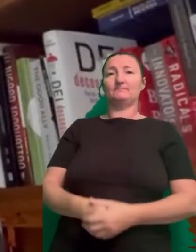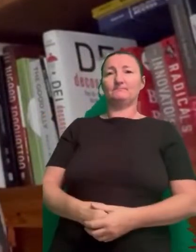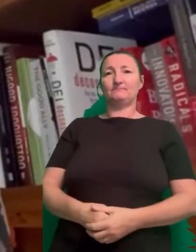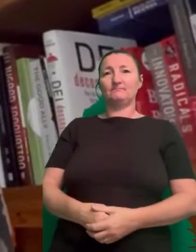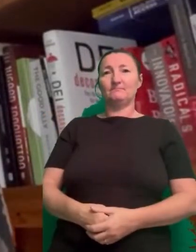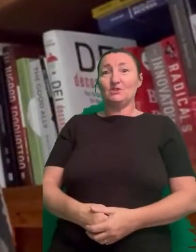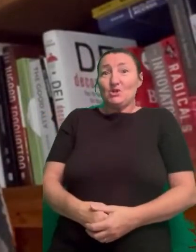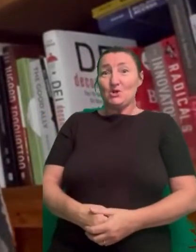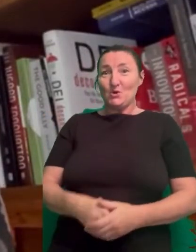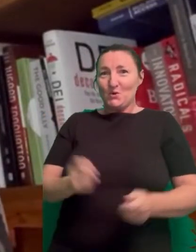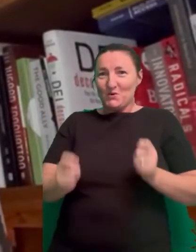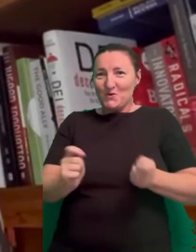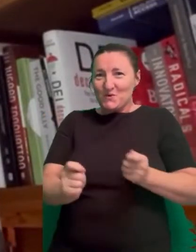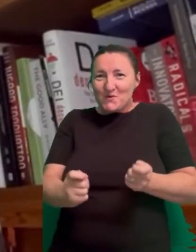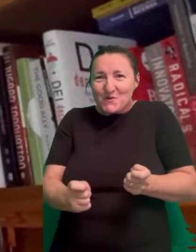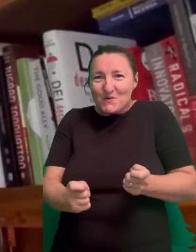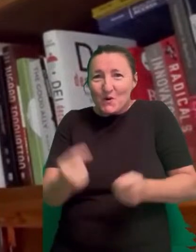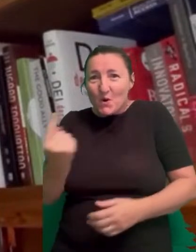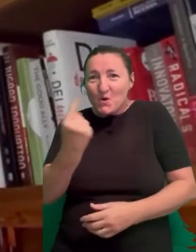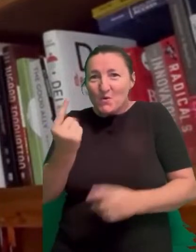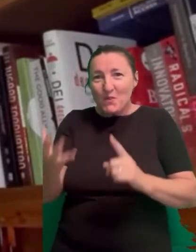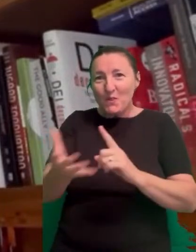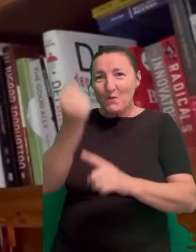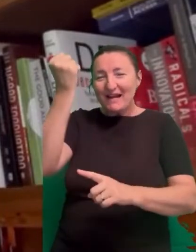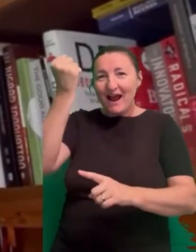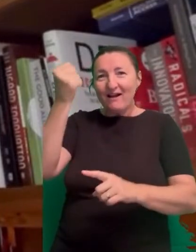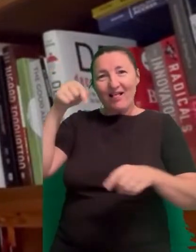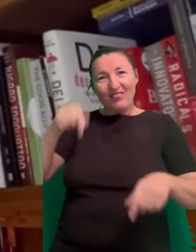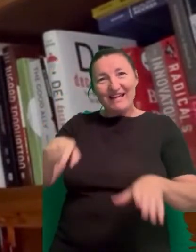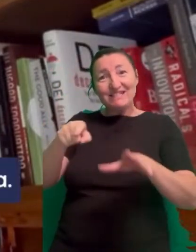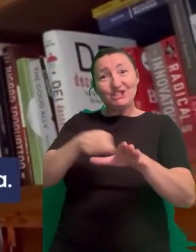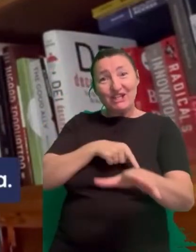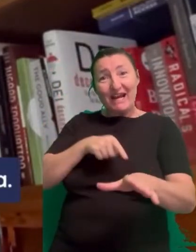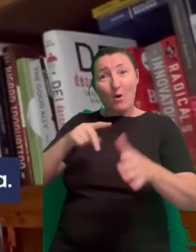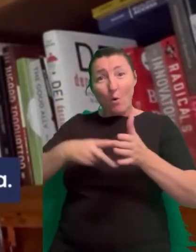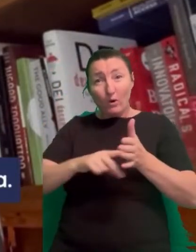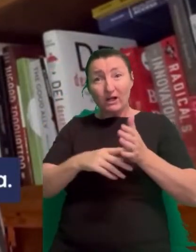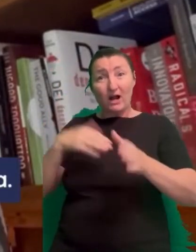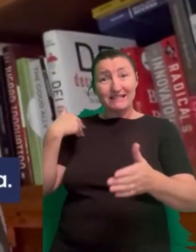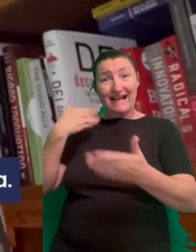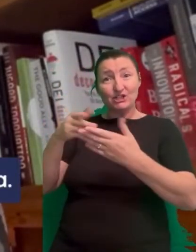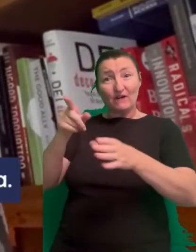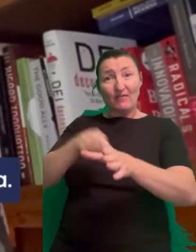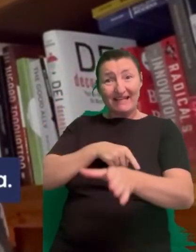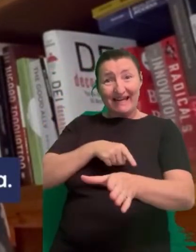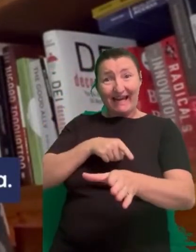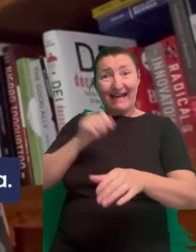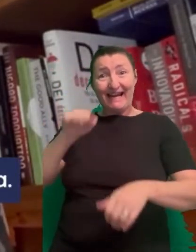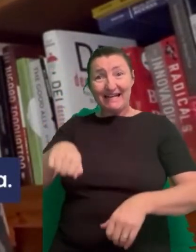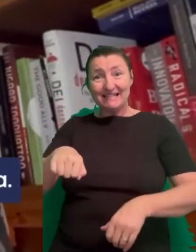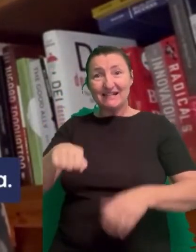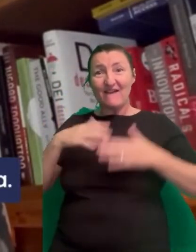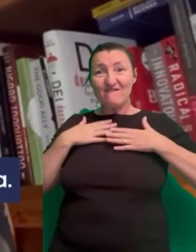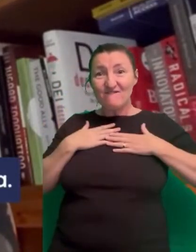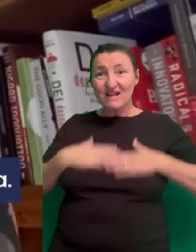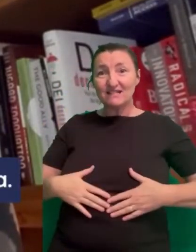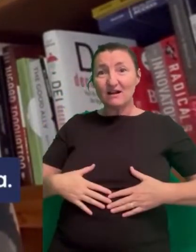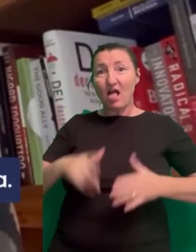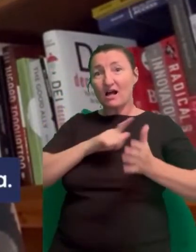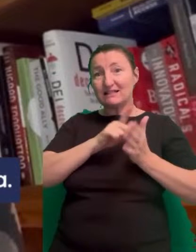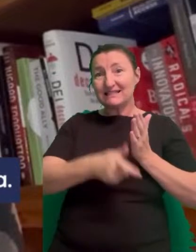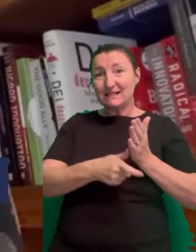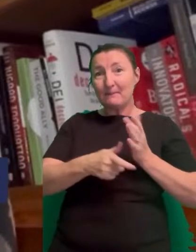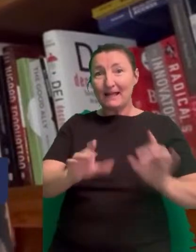So, without further ado, the Organisation of the Year this year for the Simply Open Awards goes to Physical